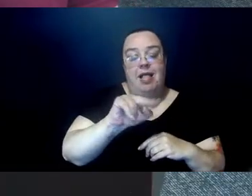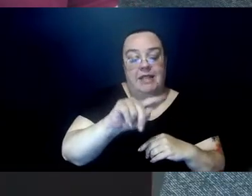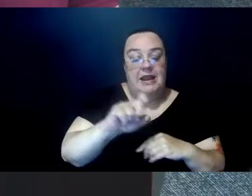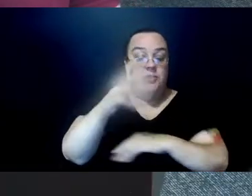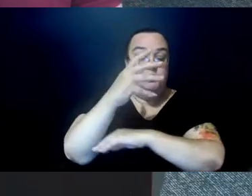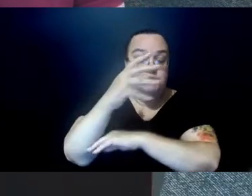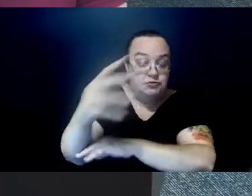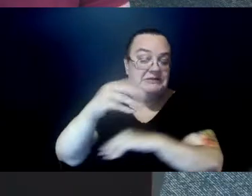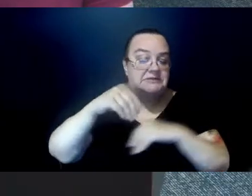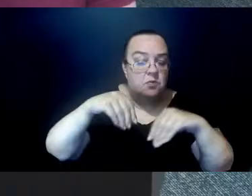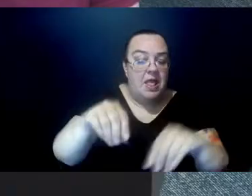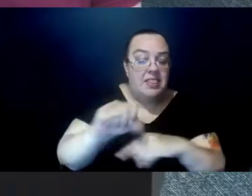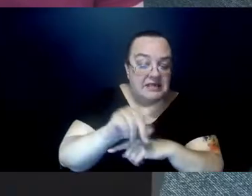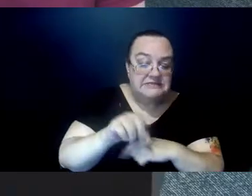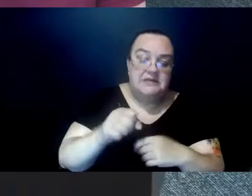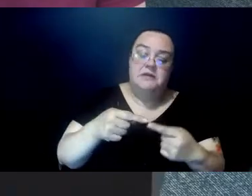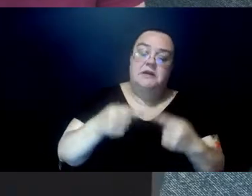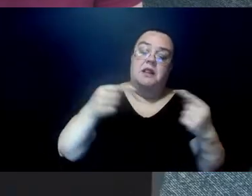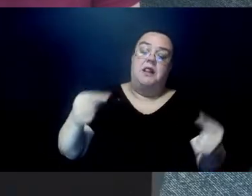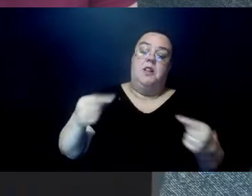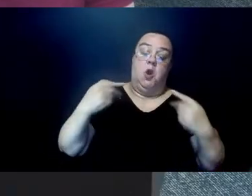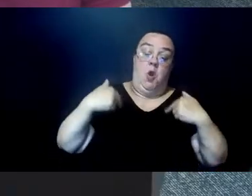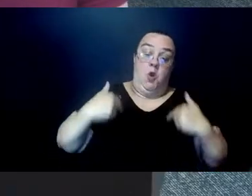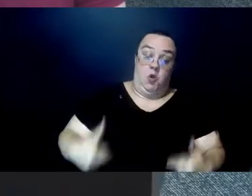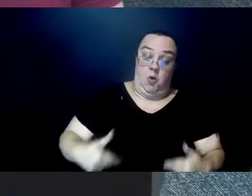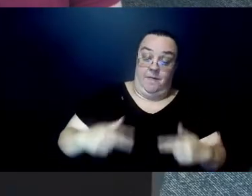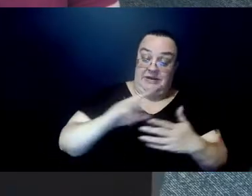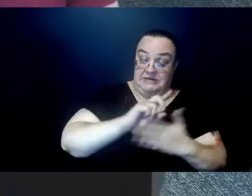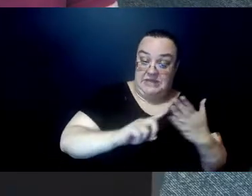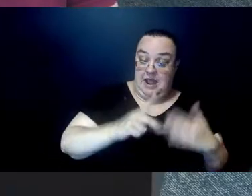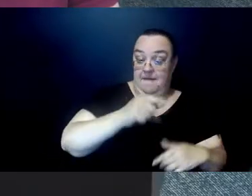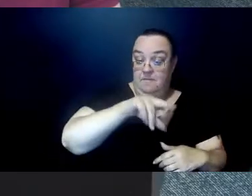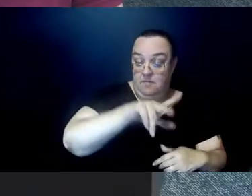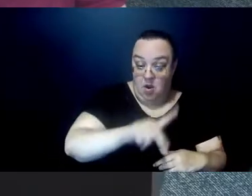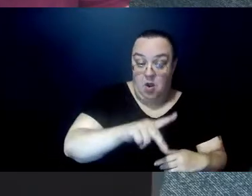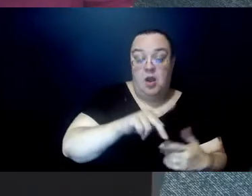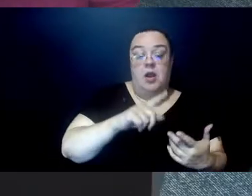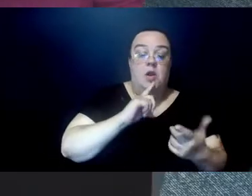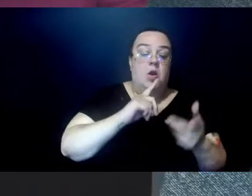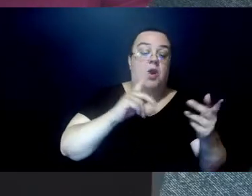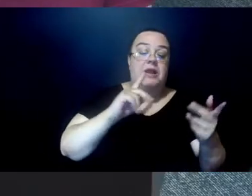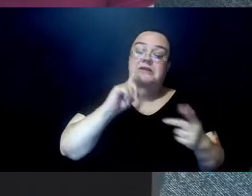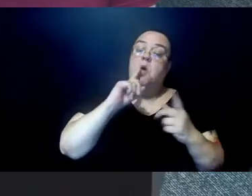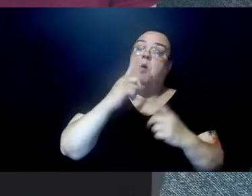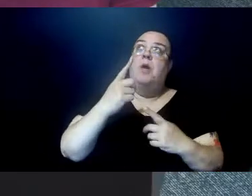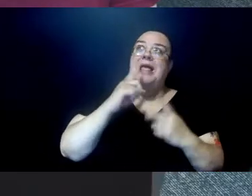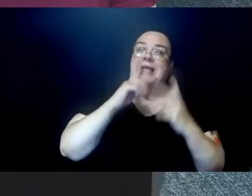or garden, the forest is, according to one forester, a beautiful mess.